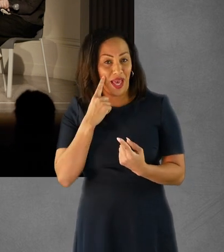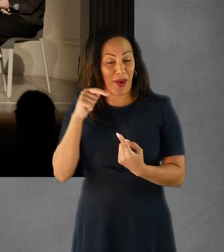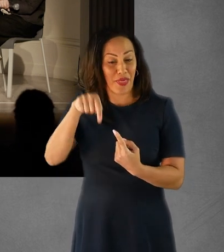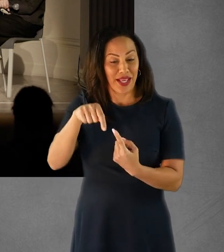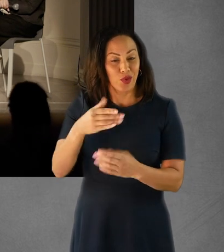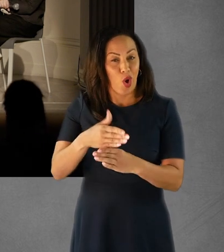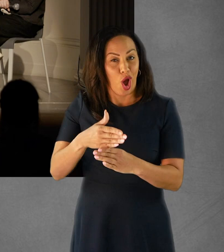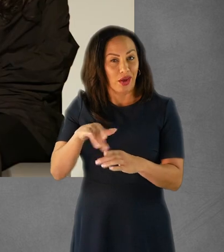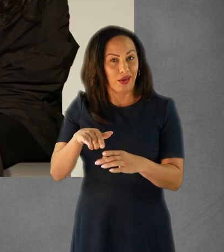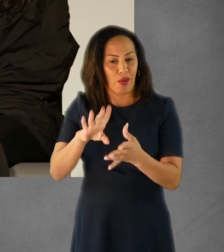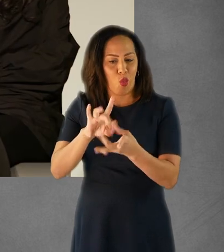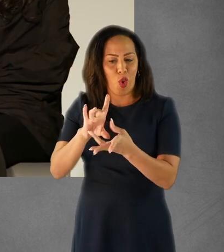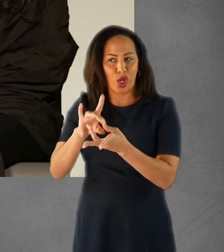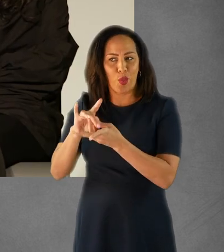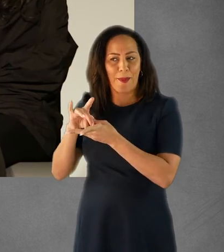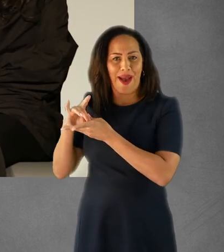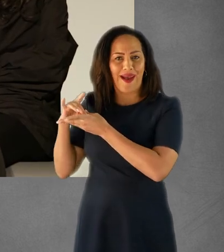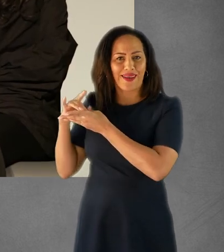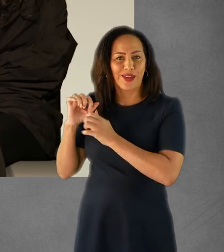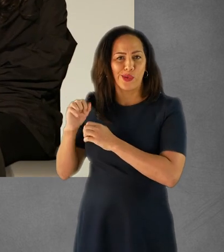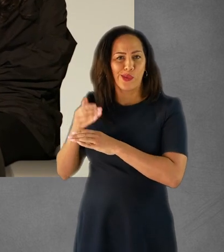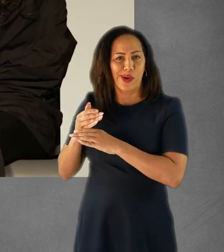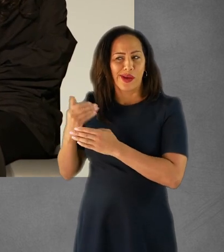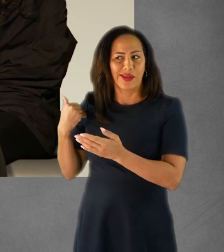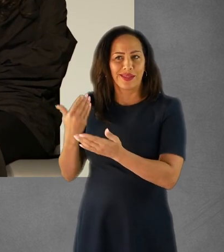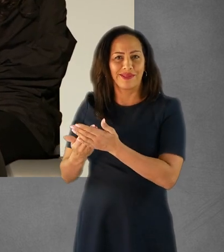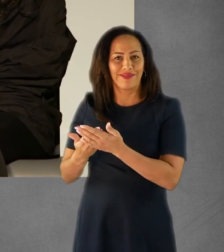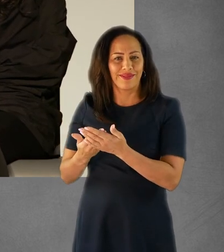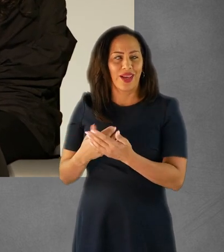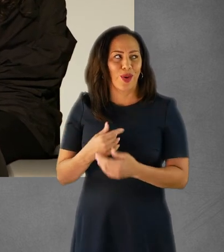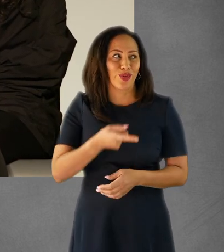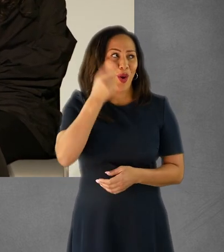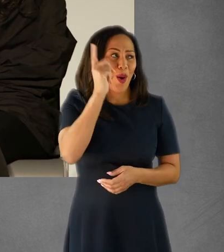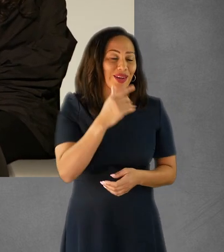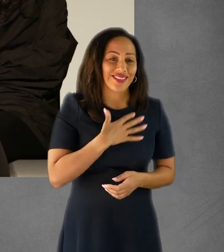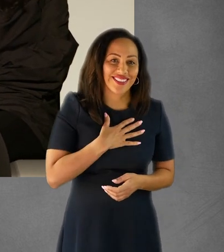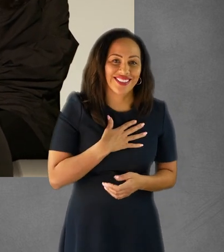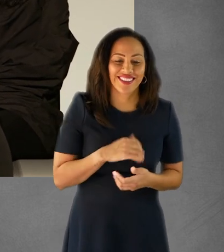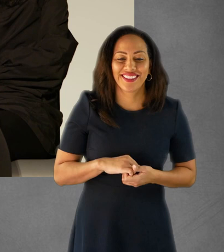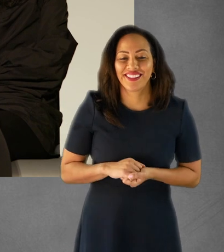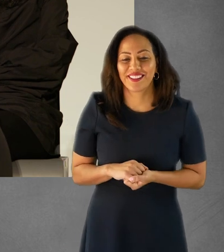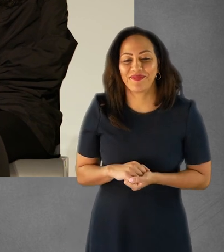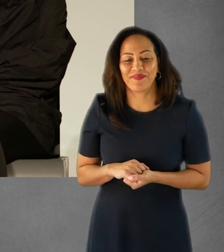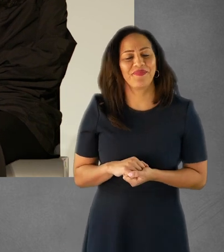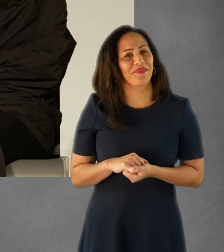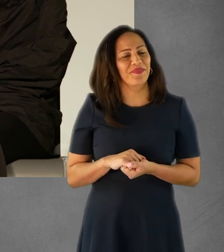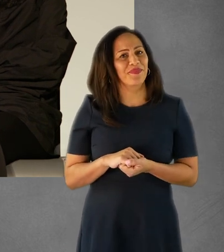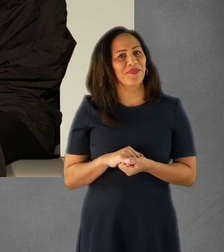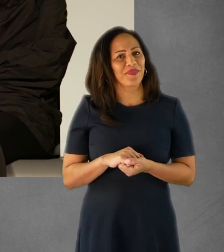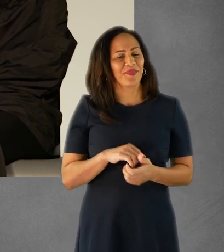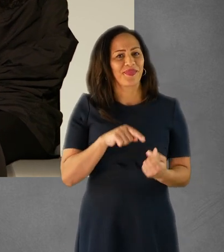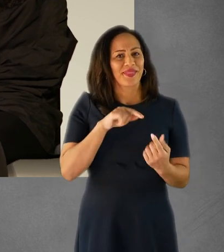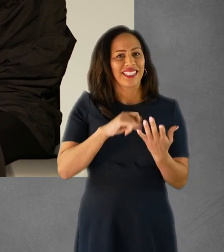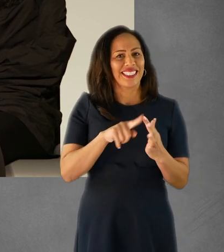And the ways in which that sex and that death kind of come to meet and to exist within particularly